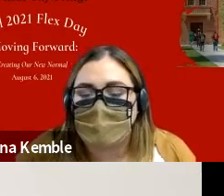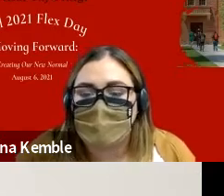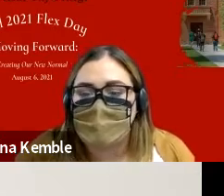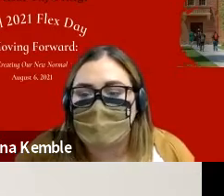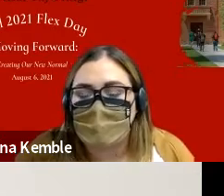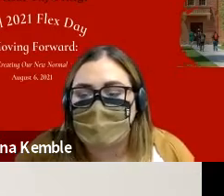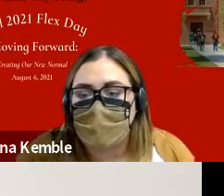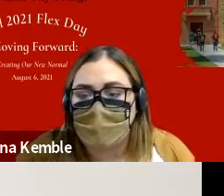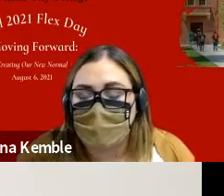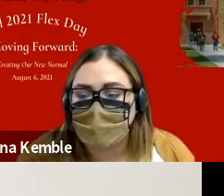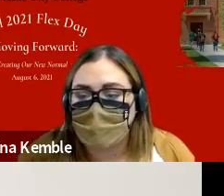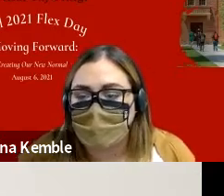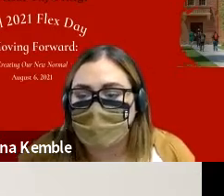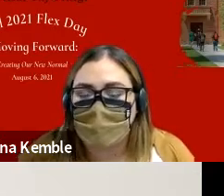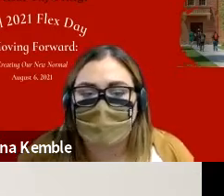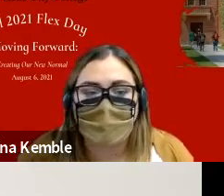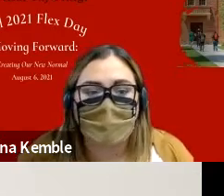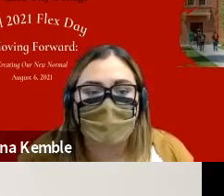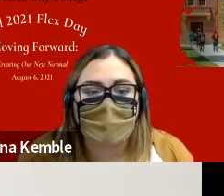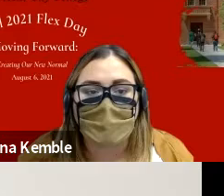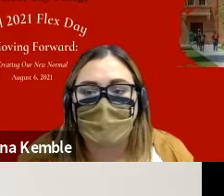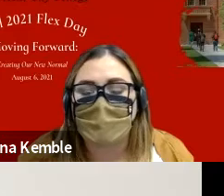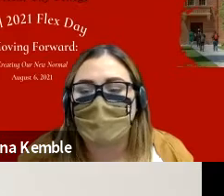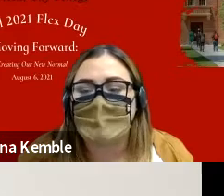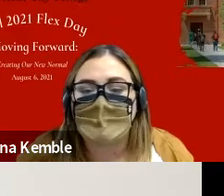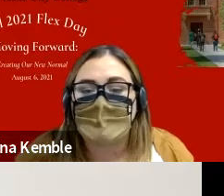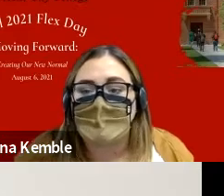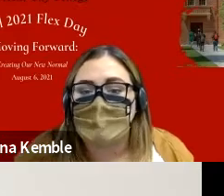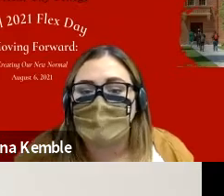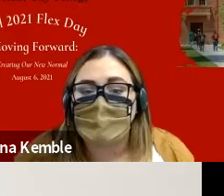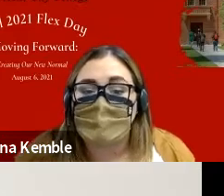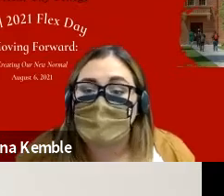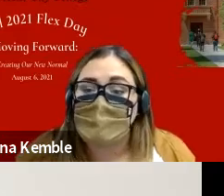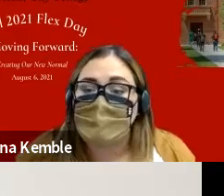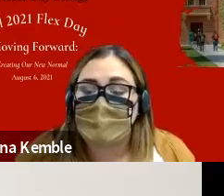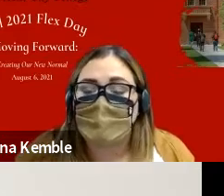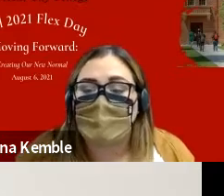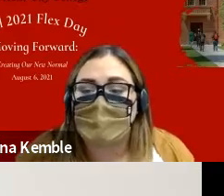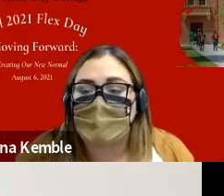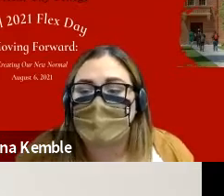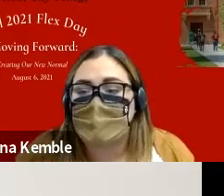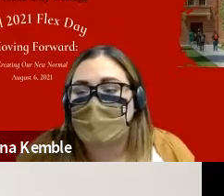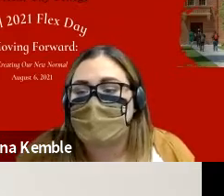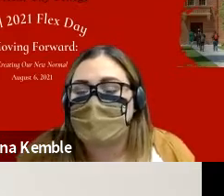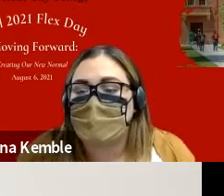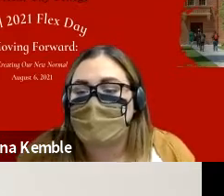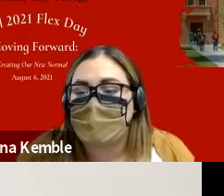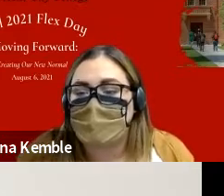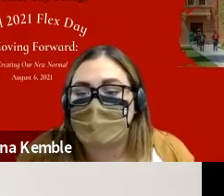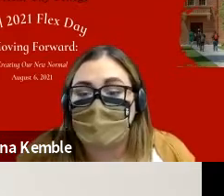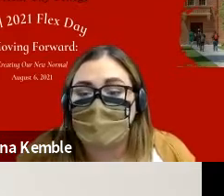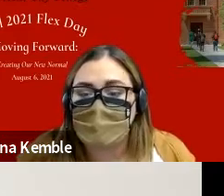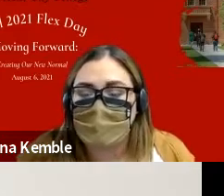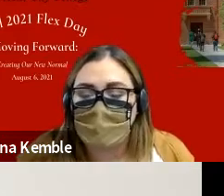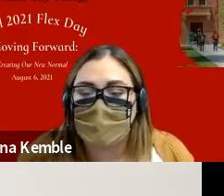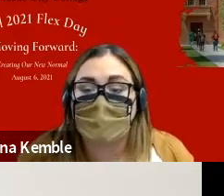the plan is being billed properly and that if there are other insurances, that they are being accounted for